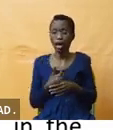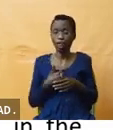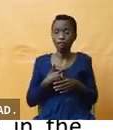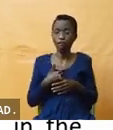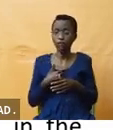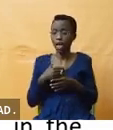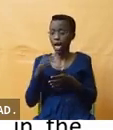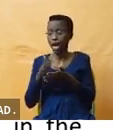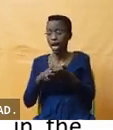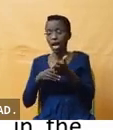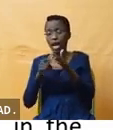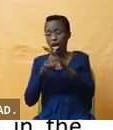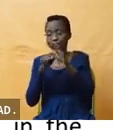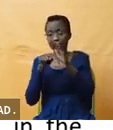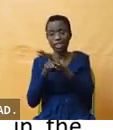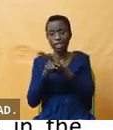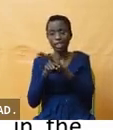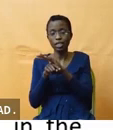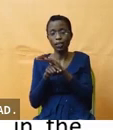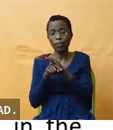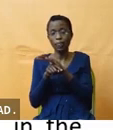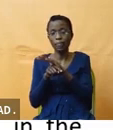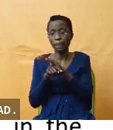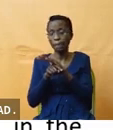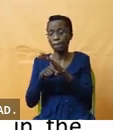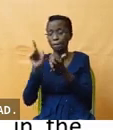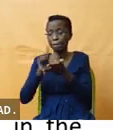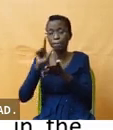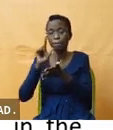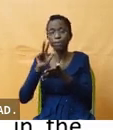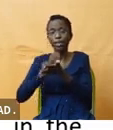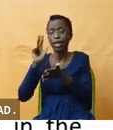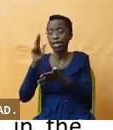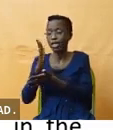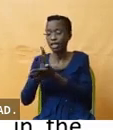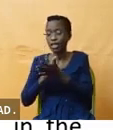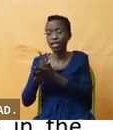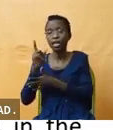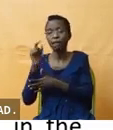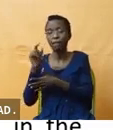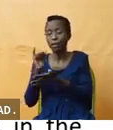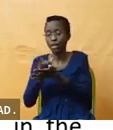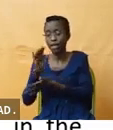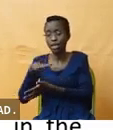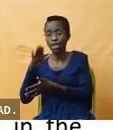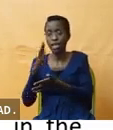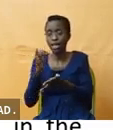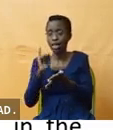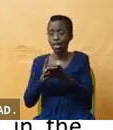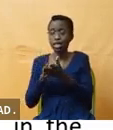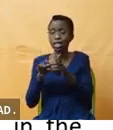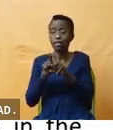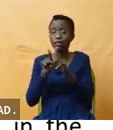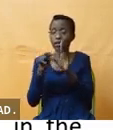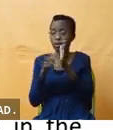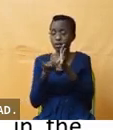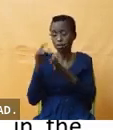access or being given access to approve some tenders within that platform. So it is also an issue, but I think this